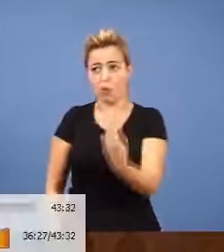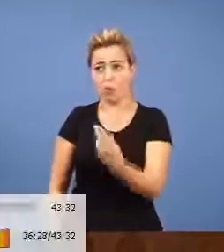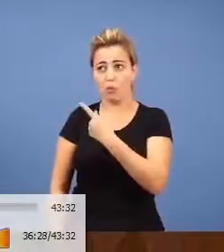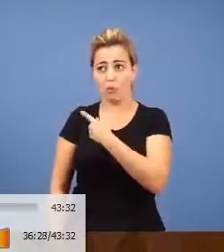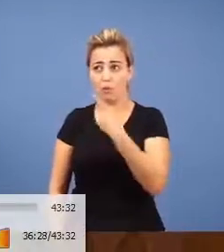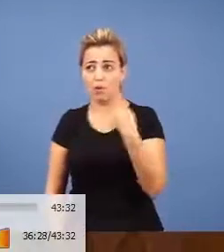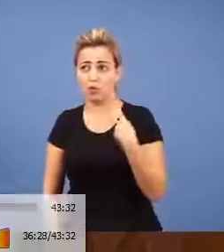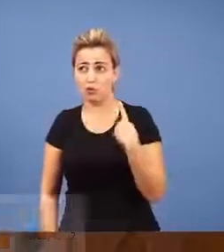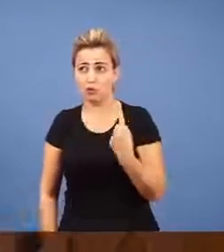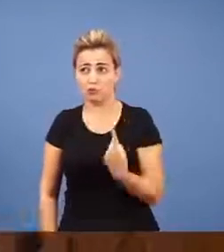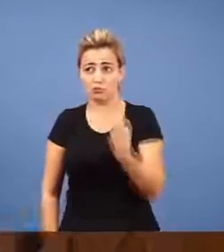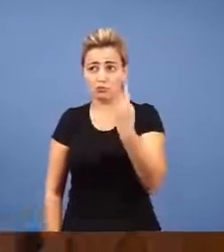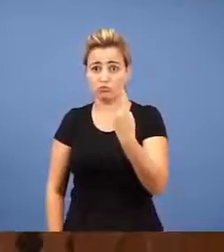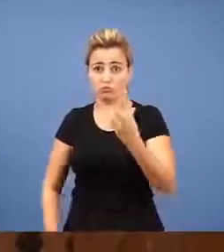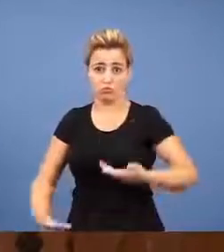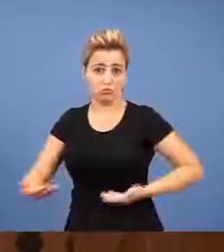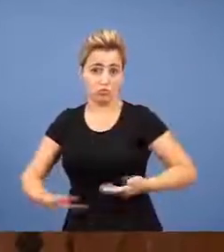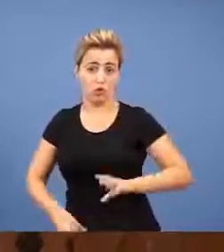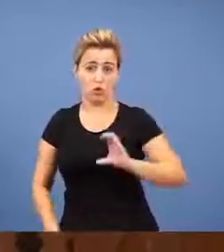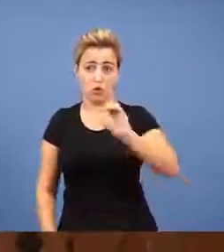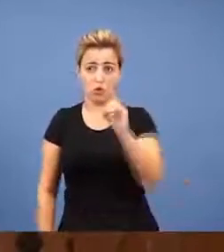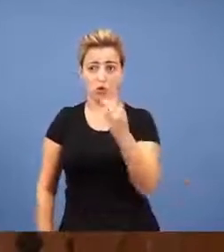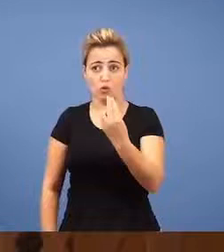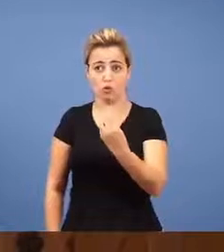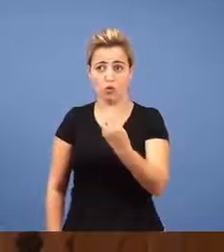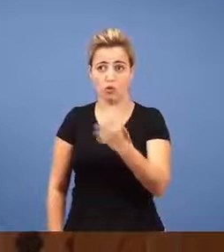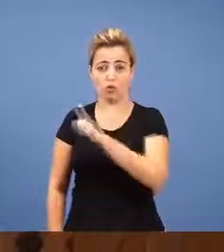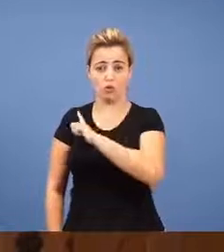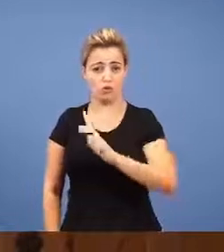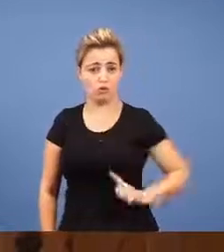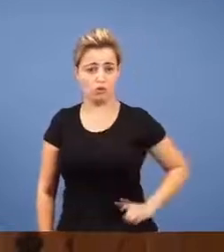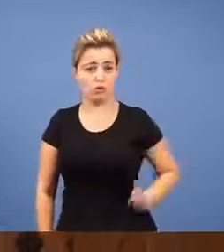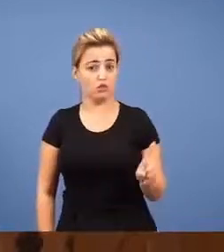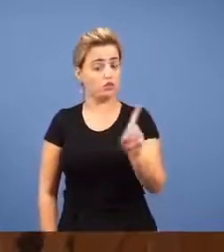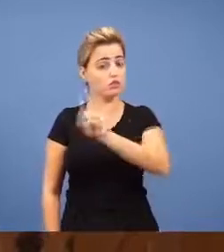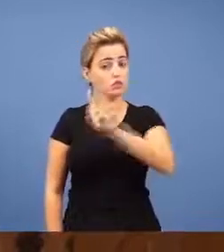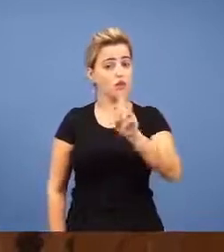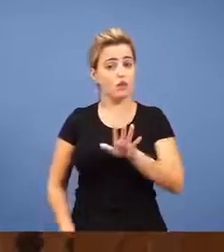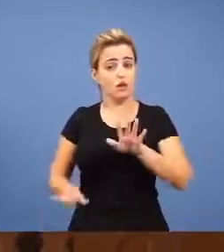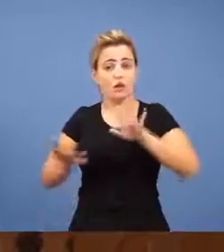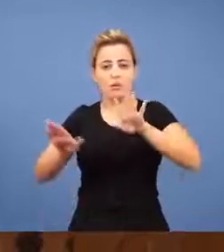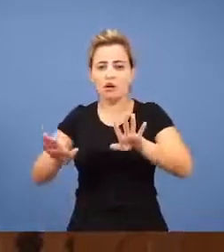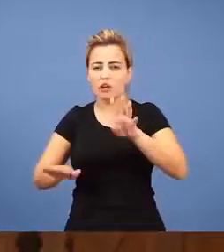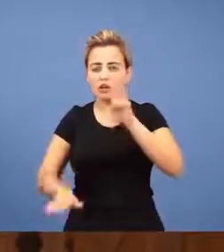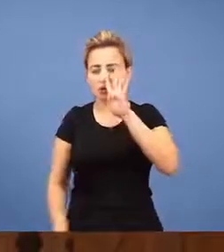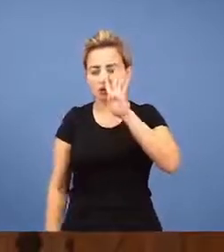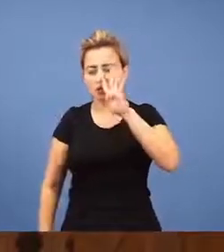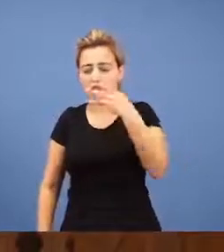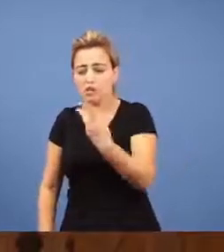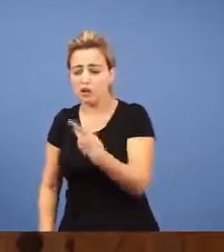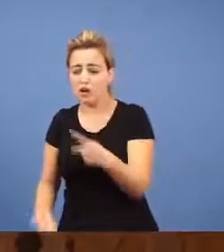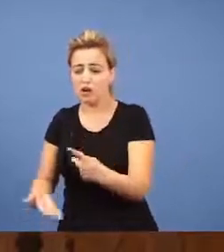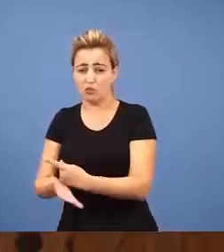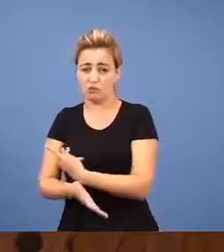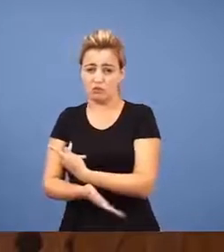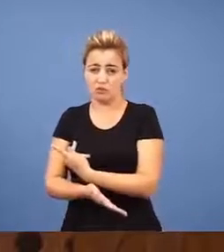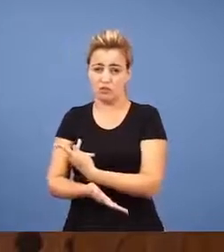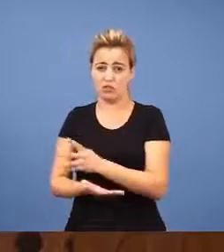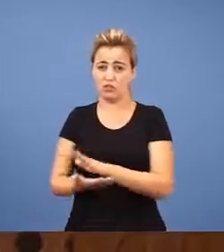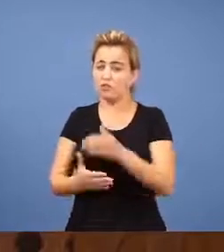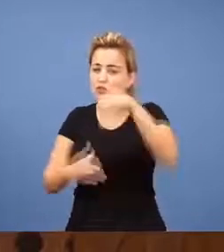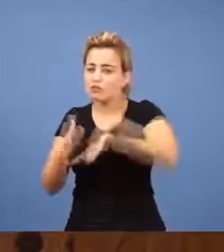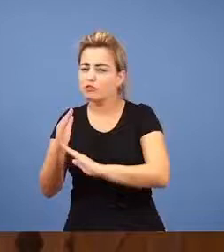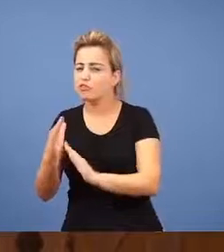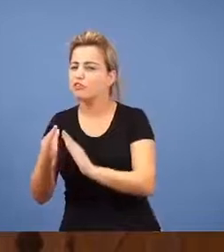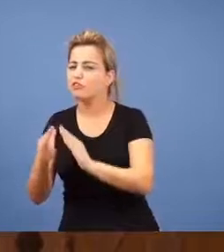person, to the pastor, to a brother, to a government, whatever it might be. But it is